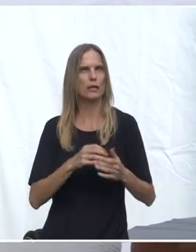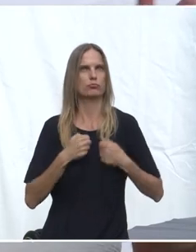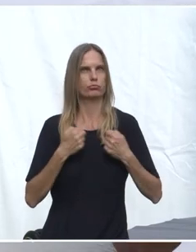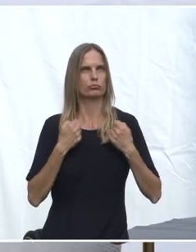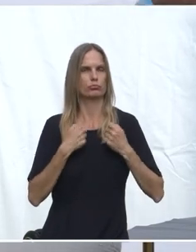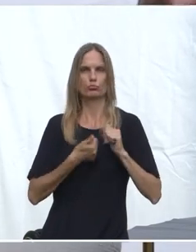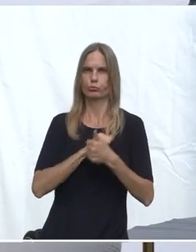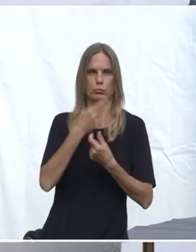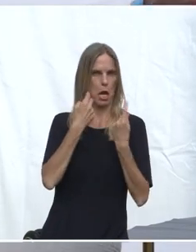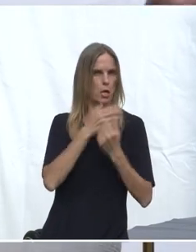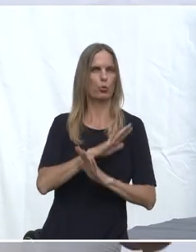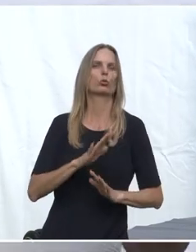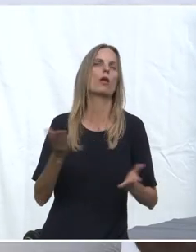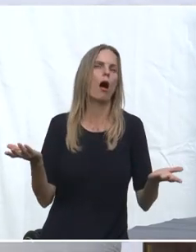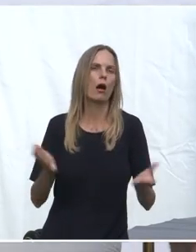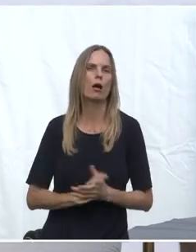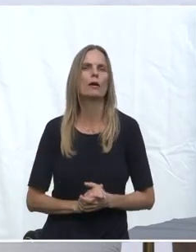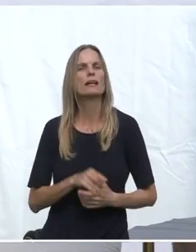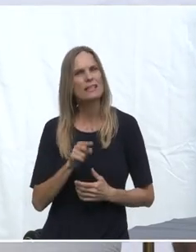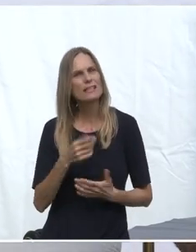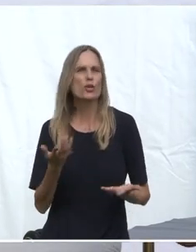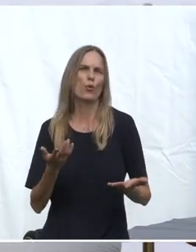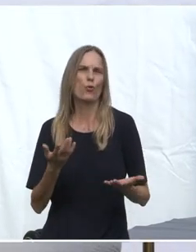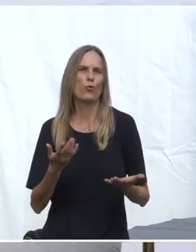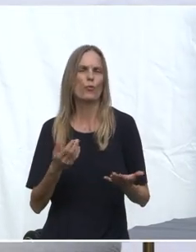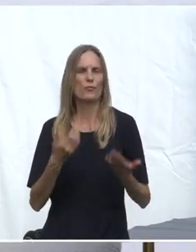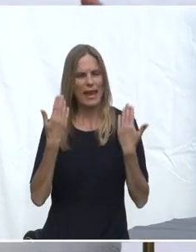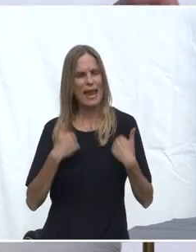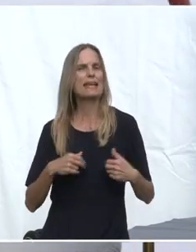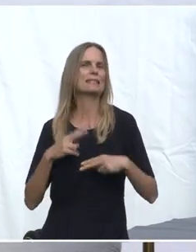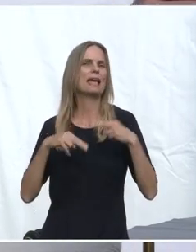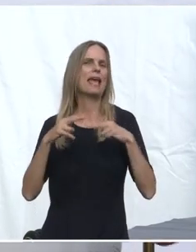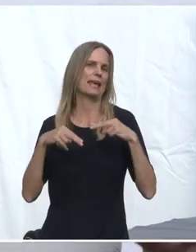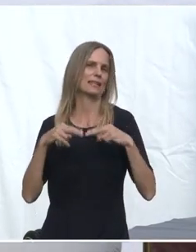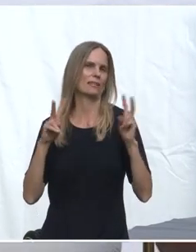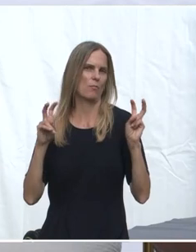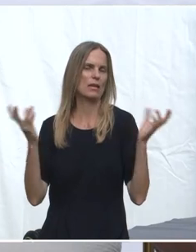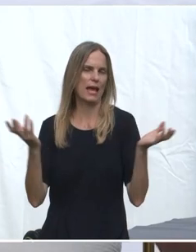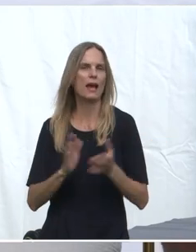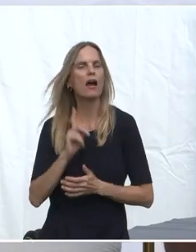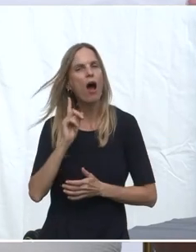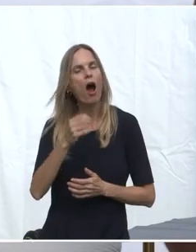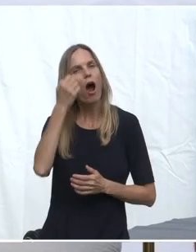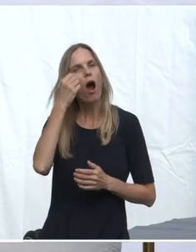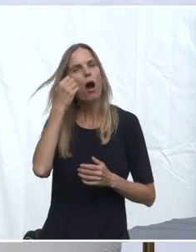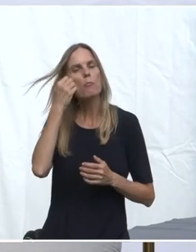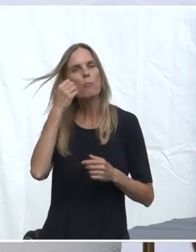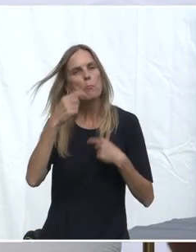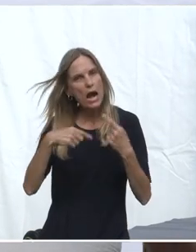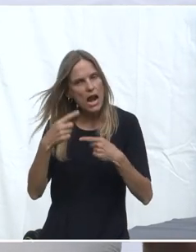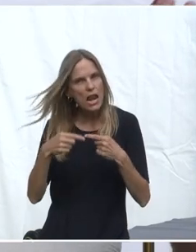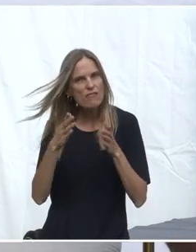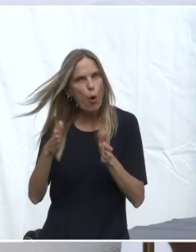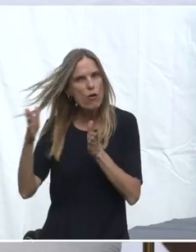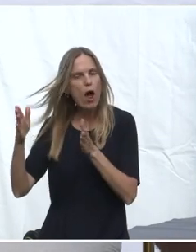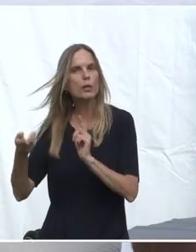then that keeps building. But of course, again, generations are changing, and of course in generation there